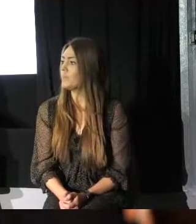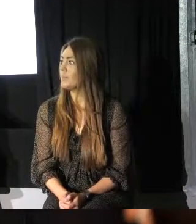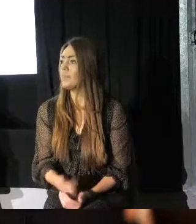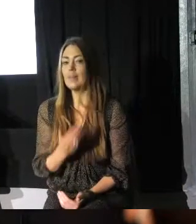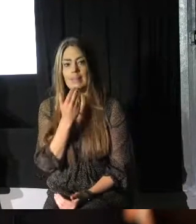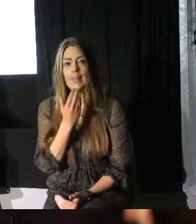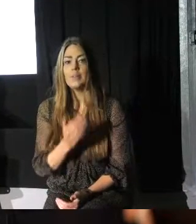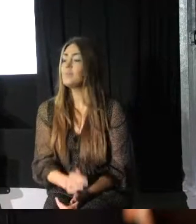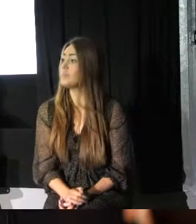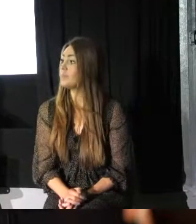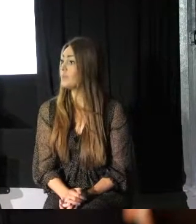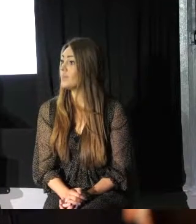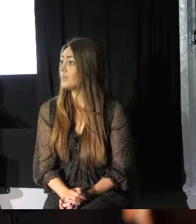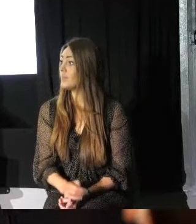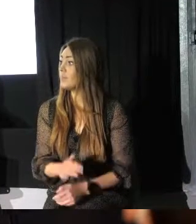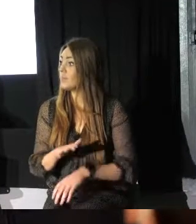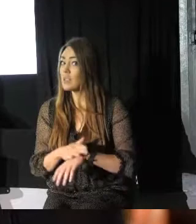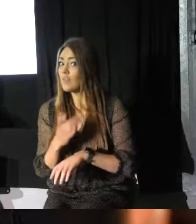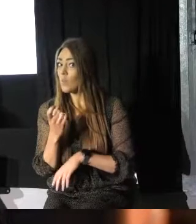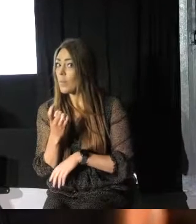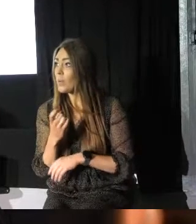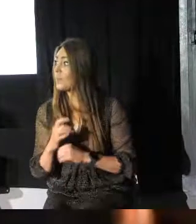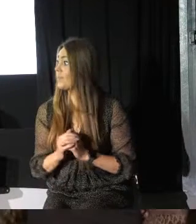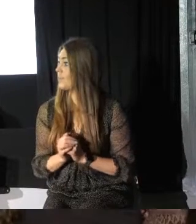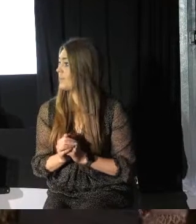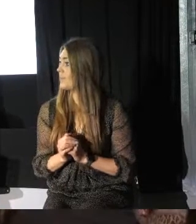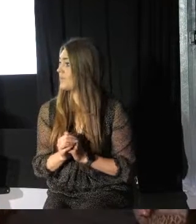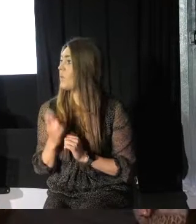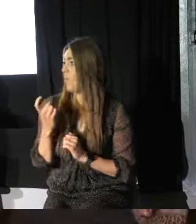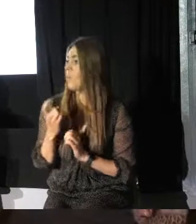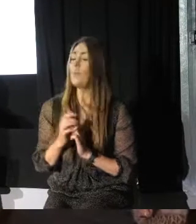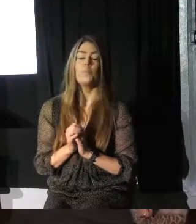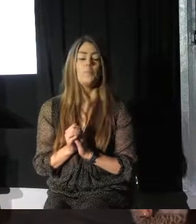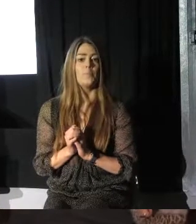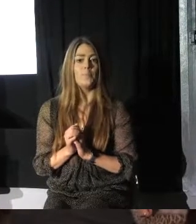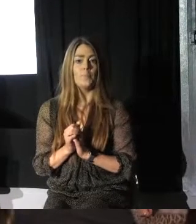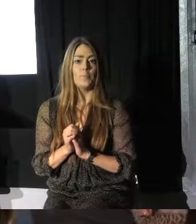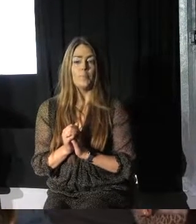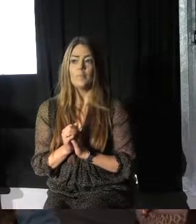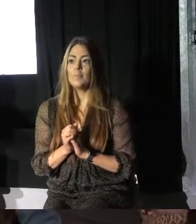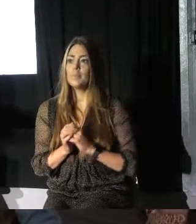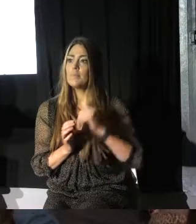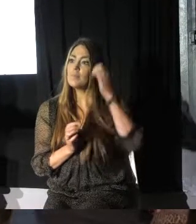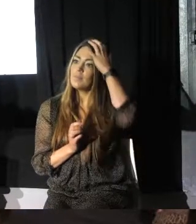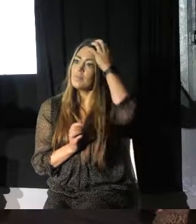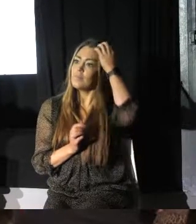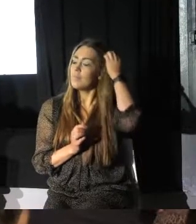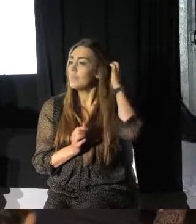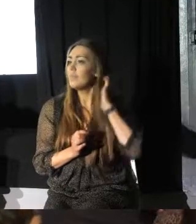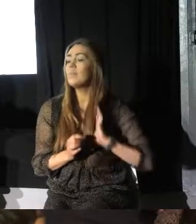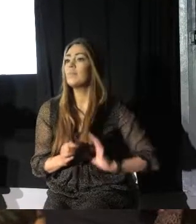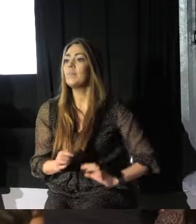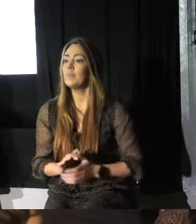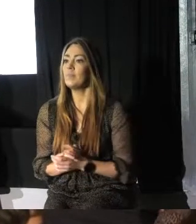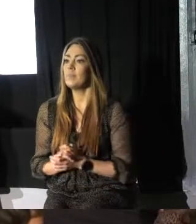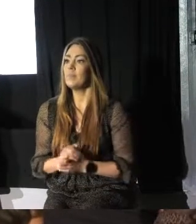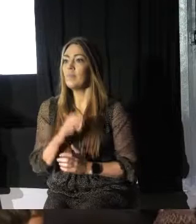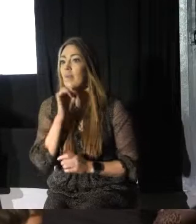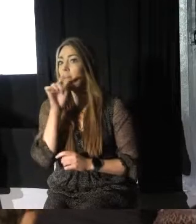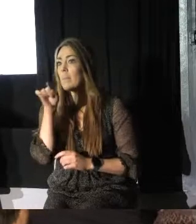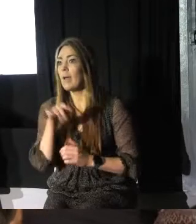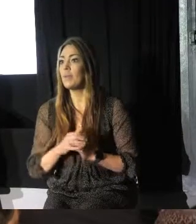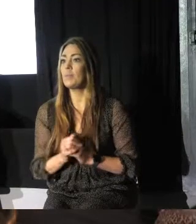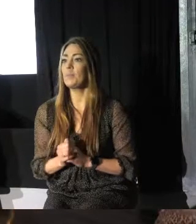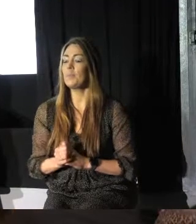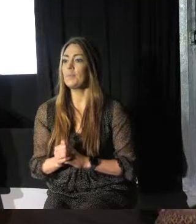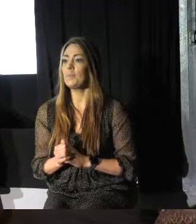Great. Thank you. Do we have time for one? One more. Yes, one more. Okay, great. Okay, the gentleman at the back there.